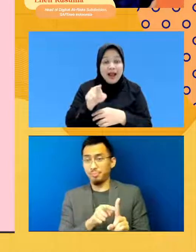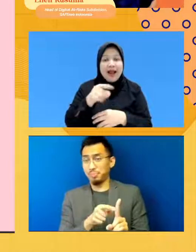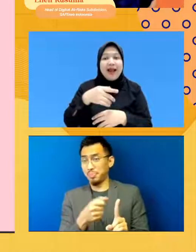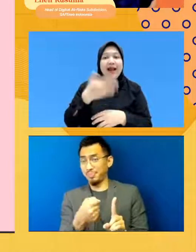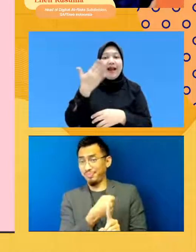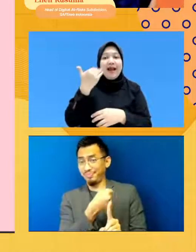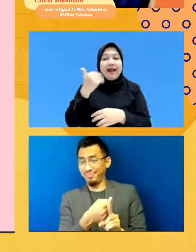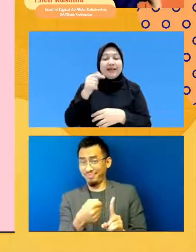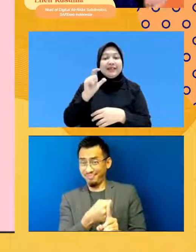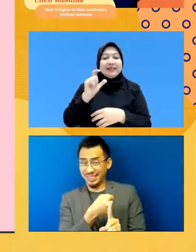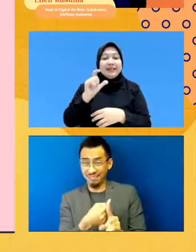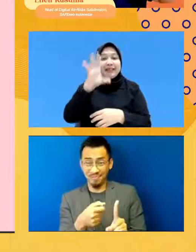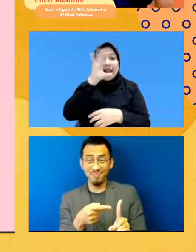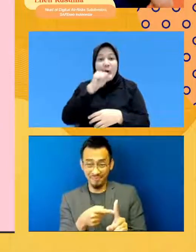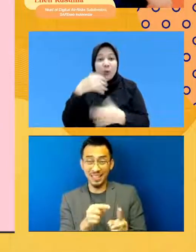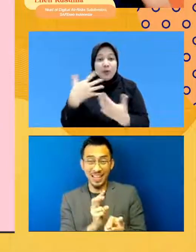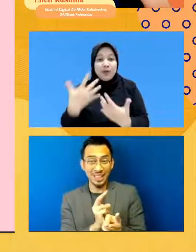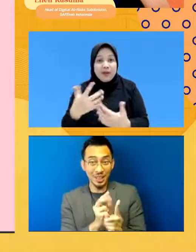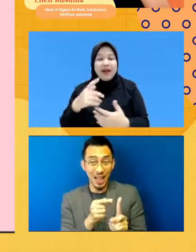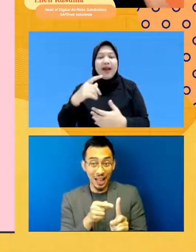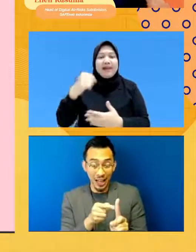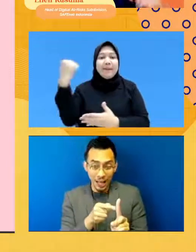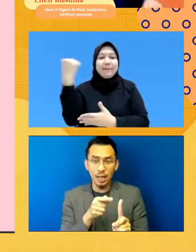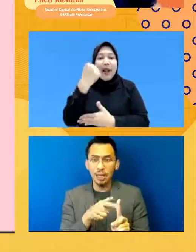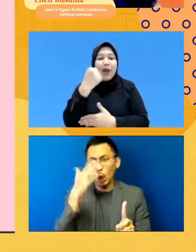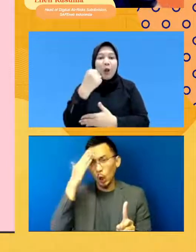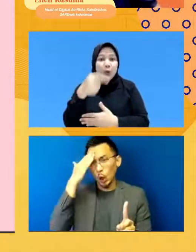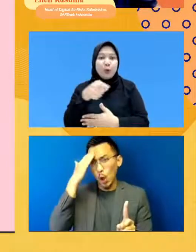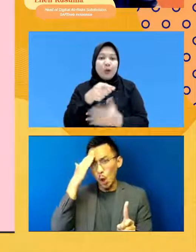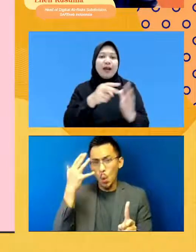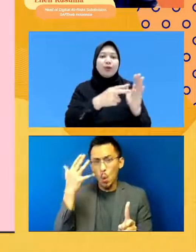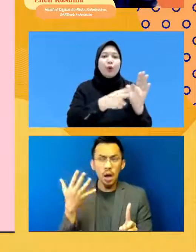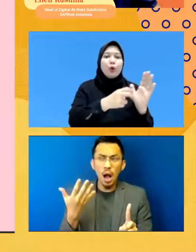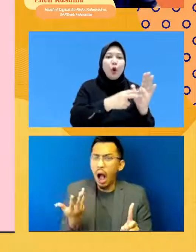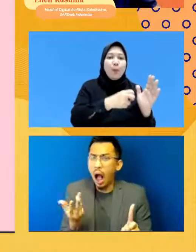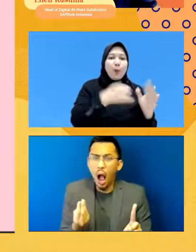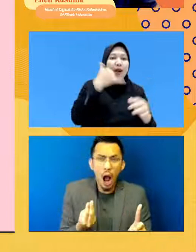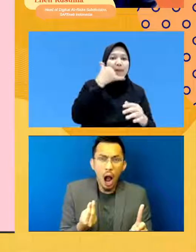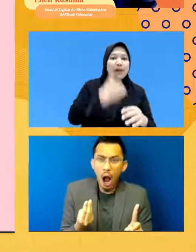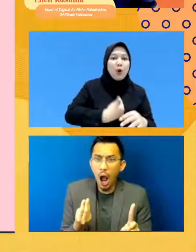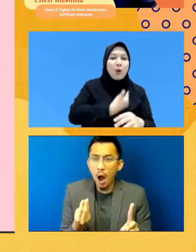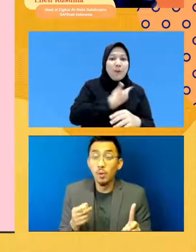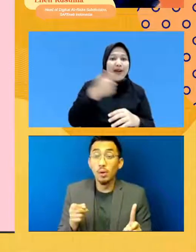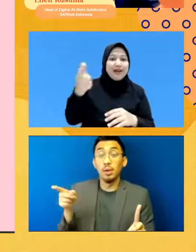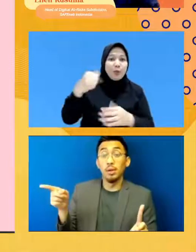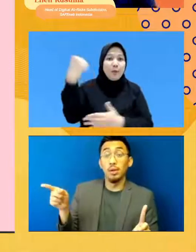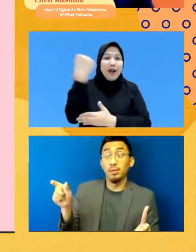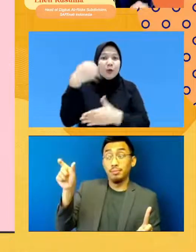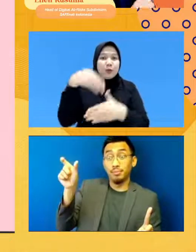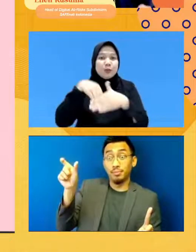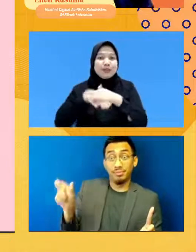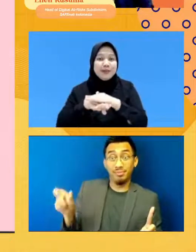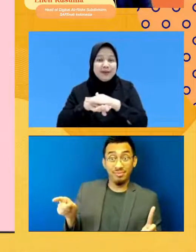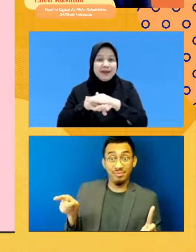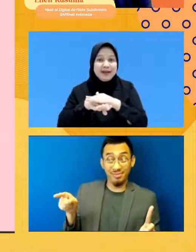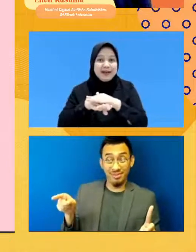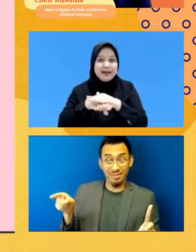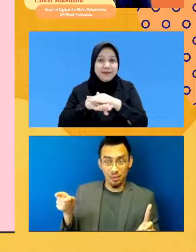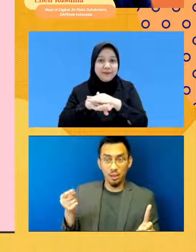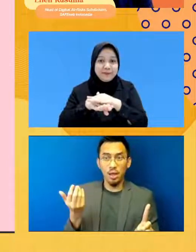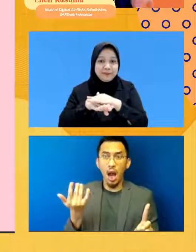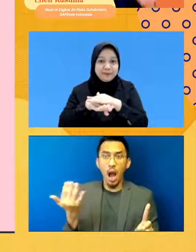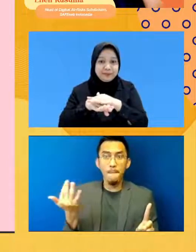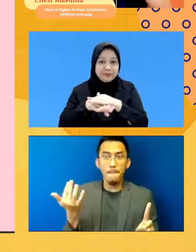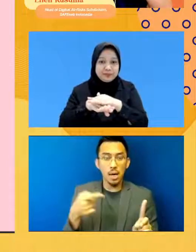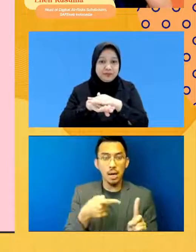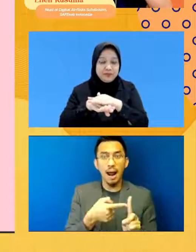under some name that is victim of online database. Say it like